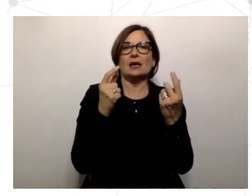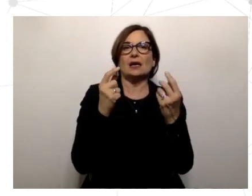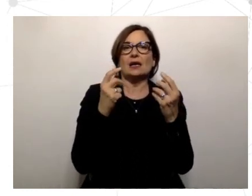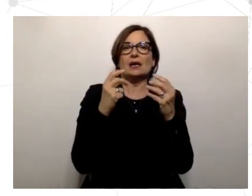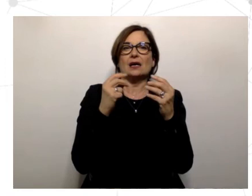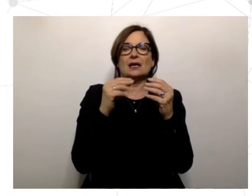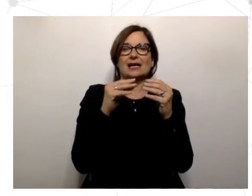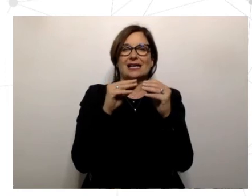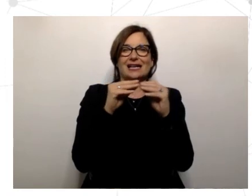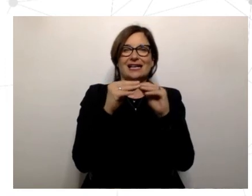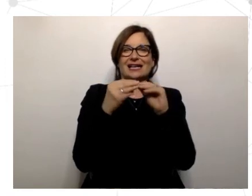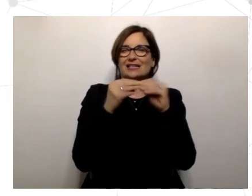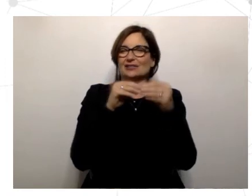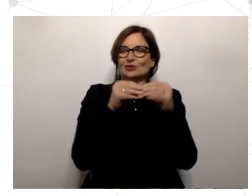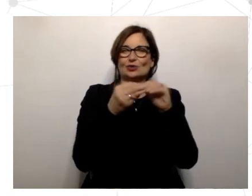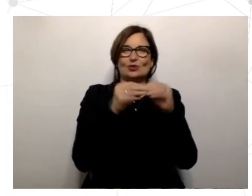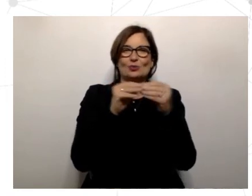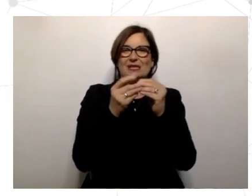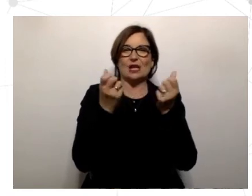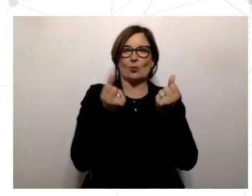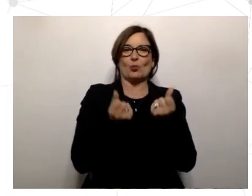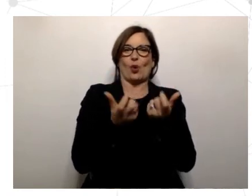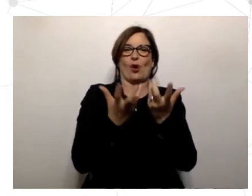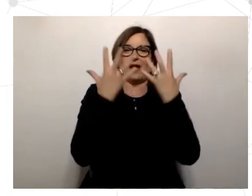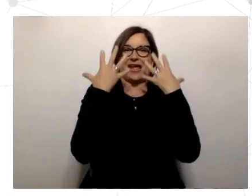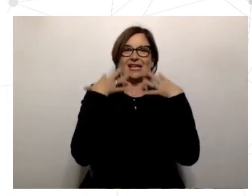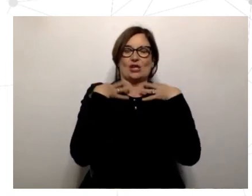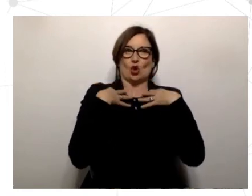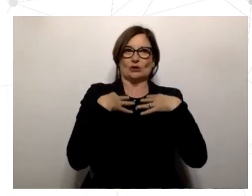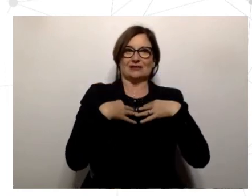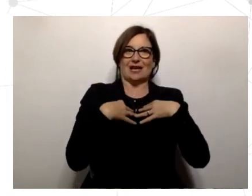wearable devices, dispositivi indossabili per